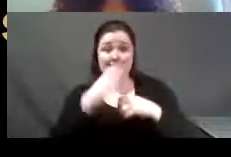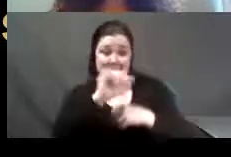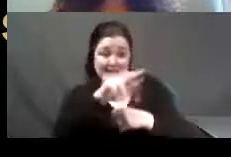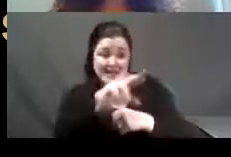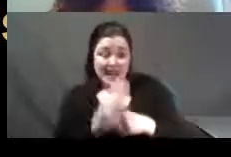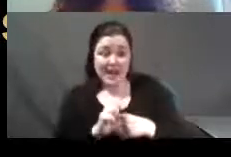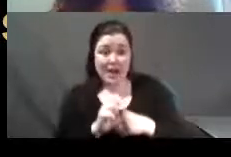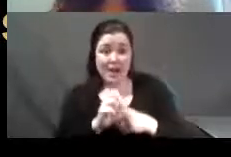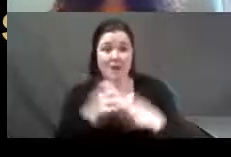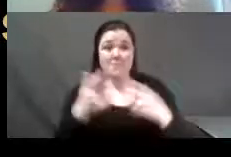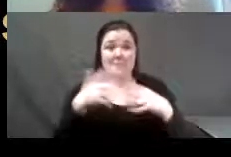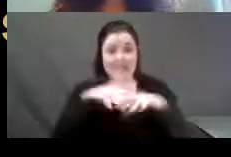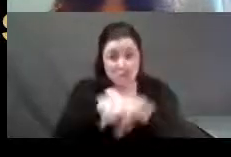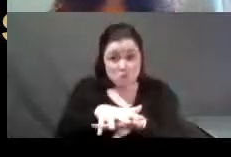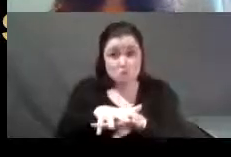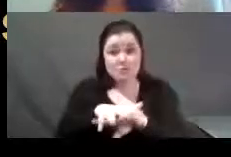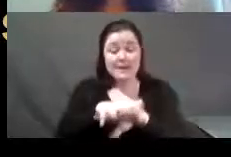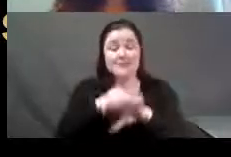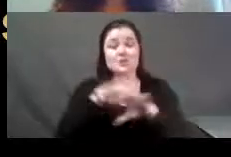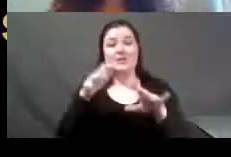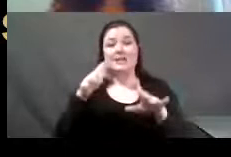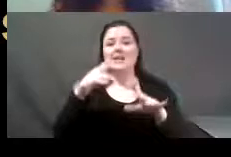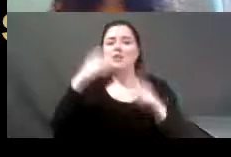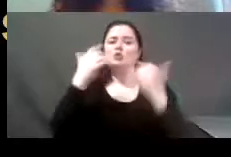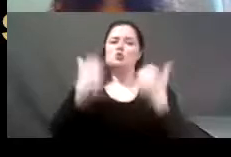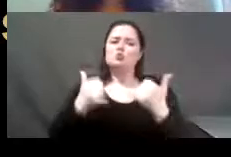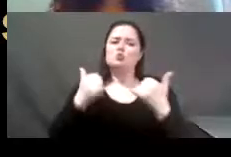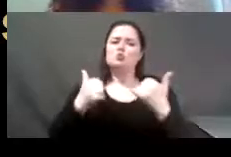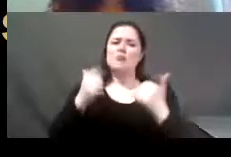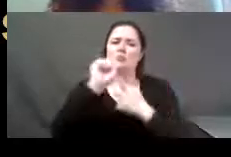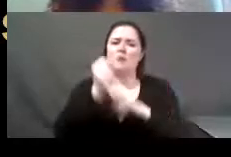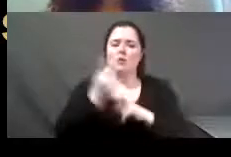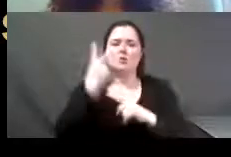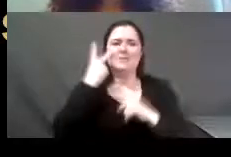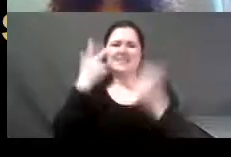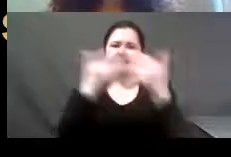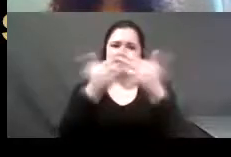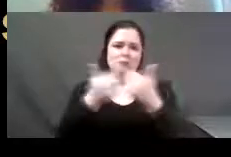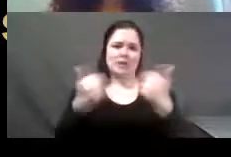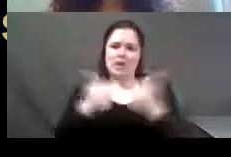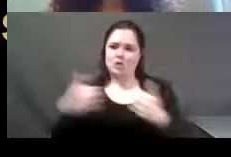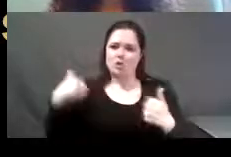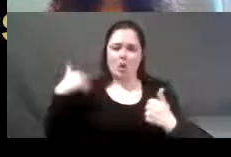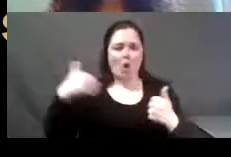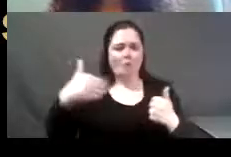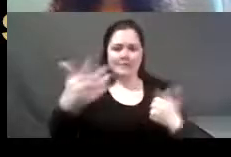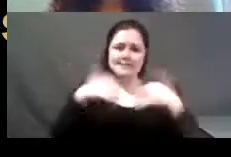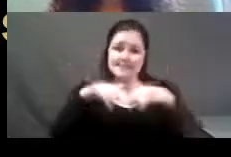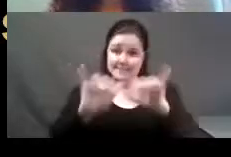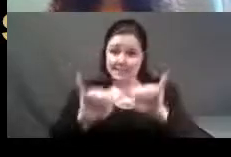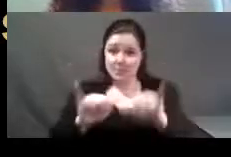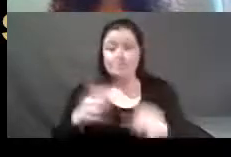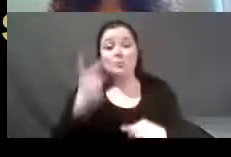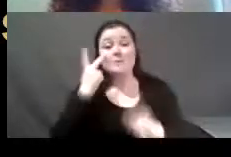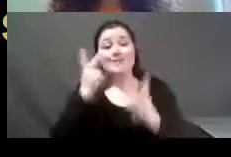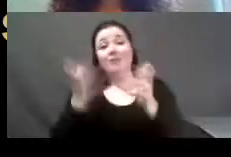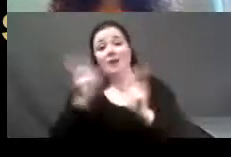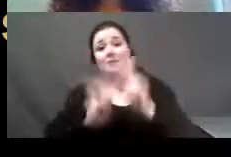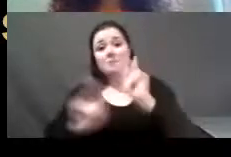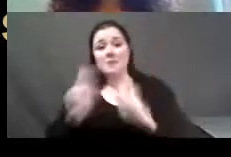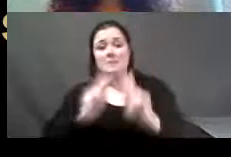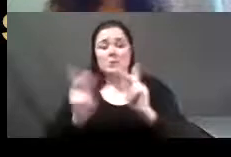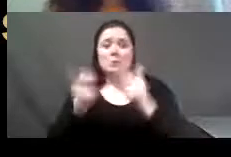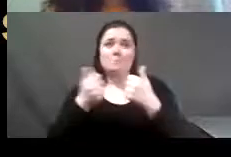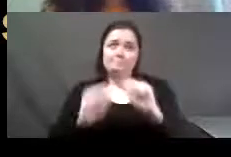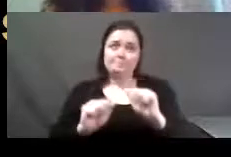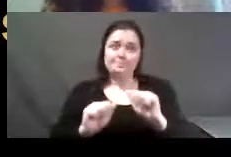integration. In today's society, you see a lot of segregation still. And you see a lot of people trying to